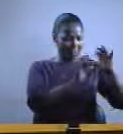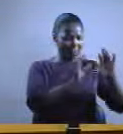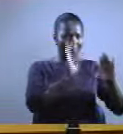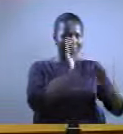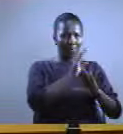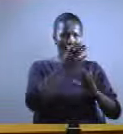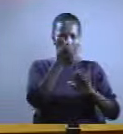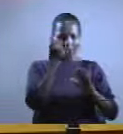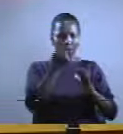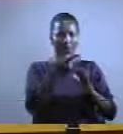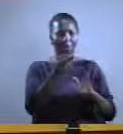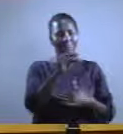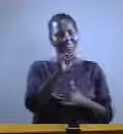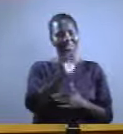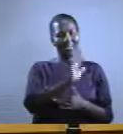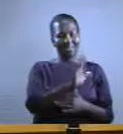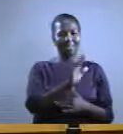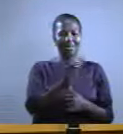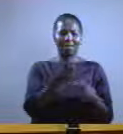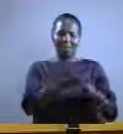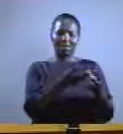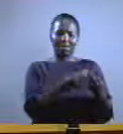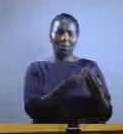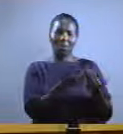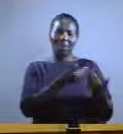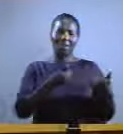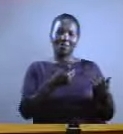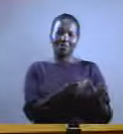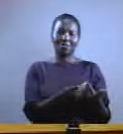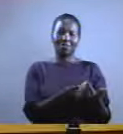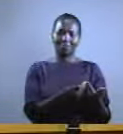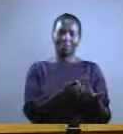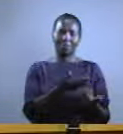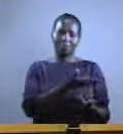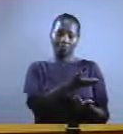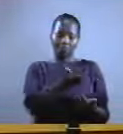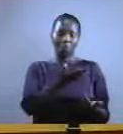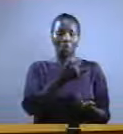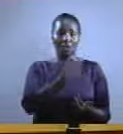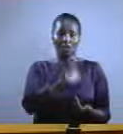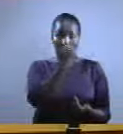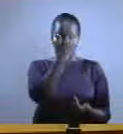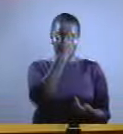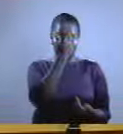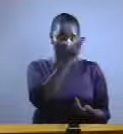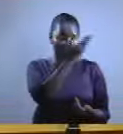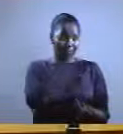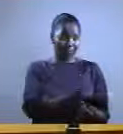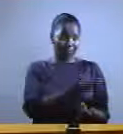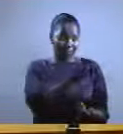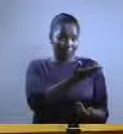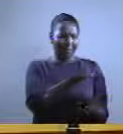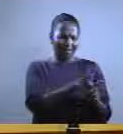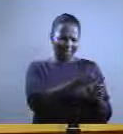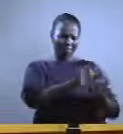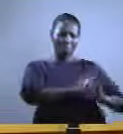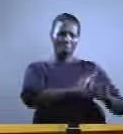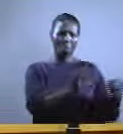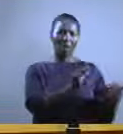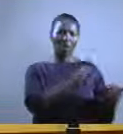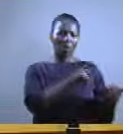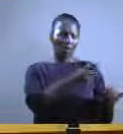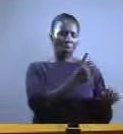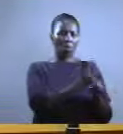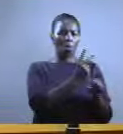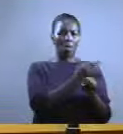policy, DA, agree with us. Let's be reminded, you are even worse because at stage you go to